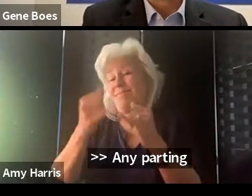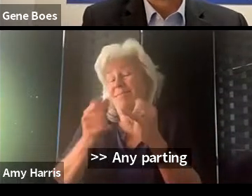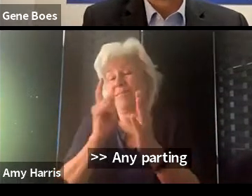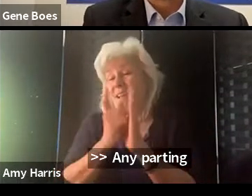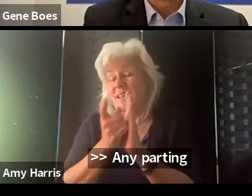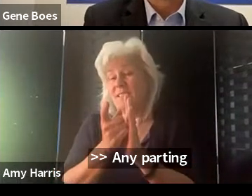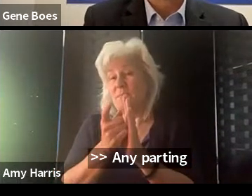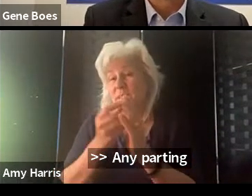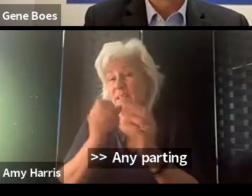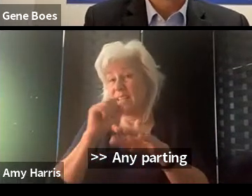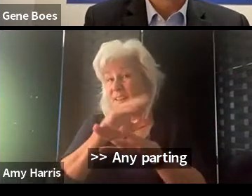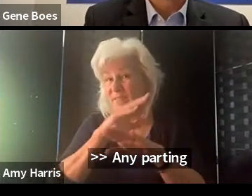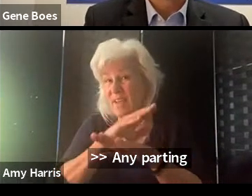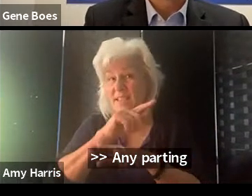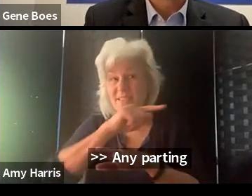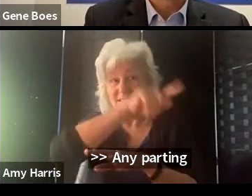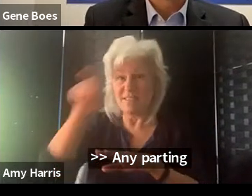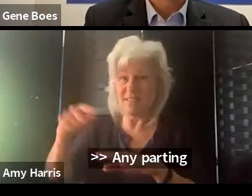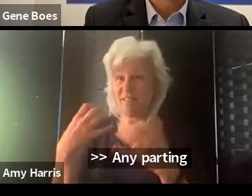move this forward?